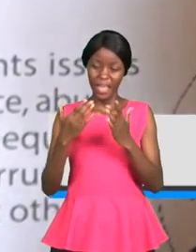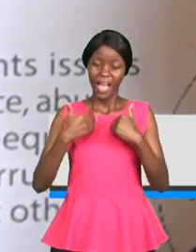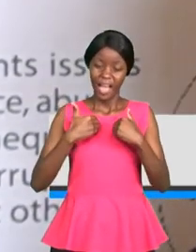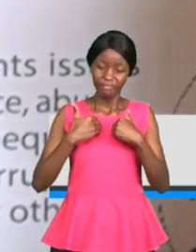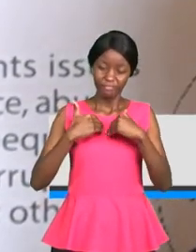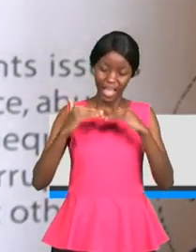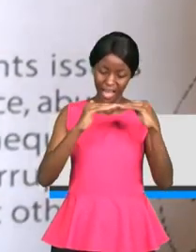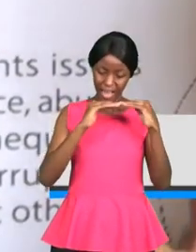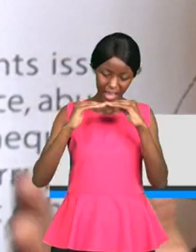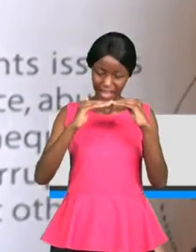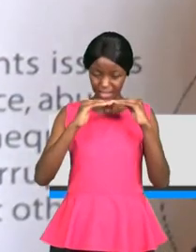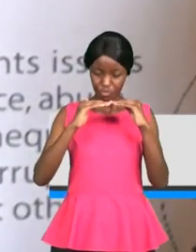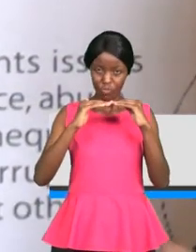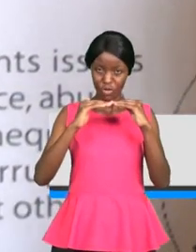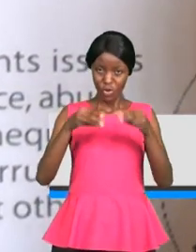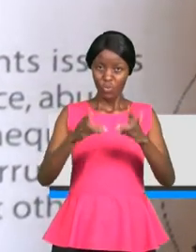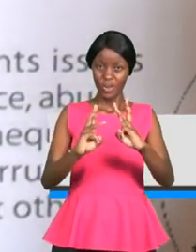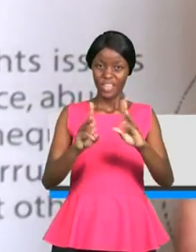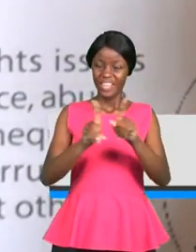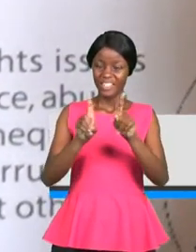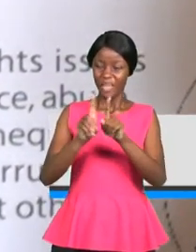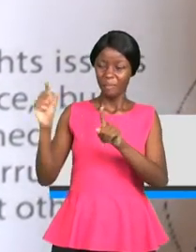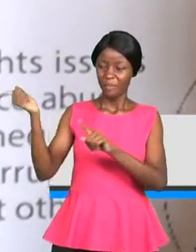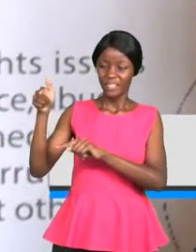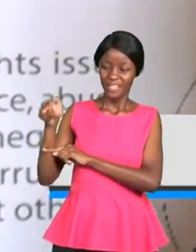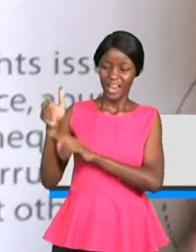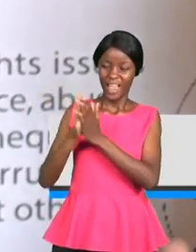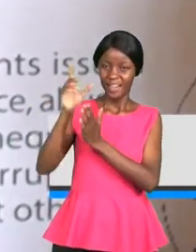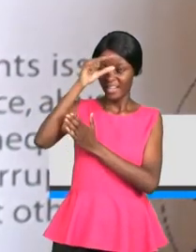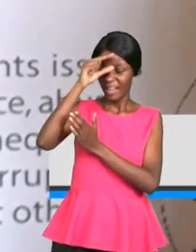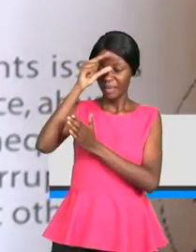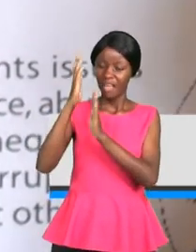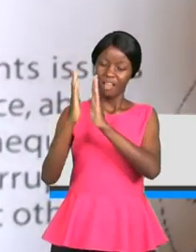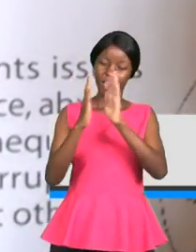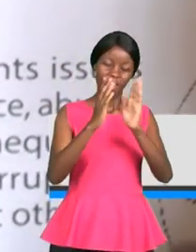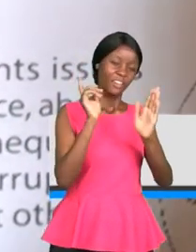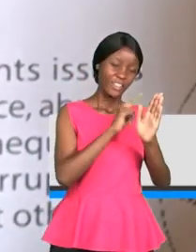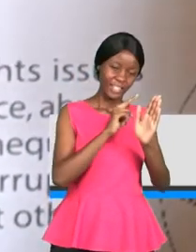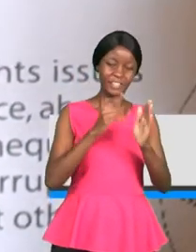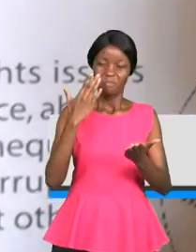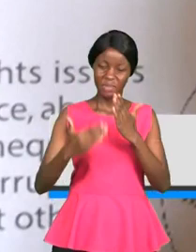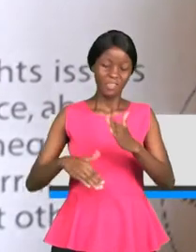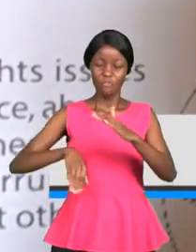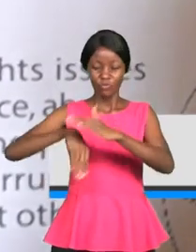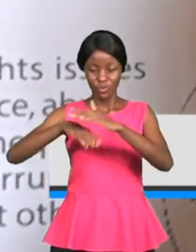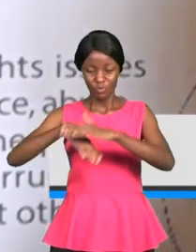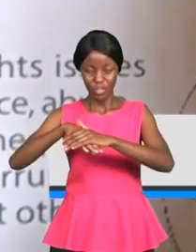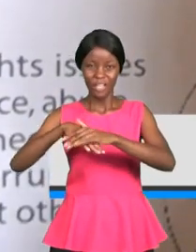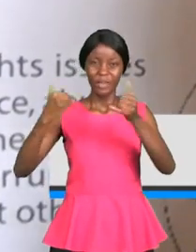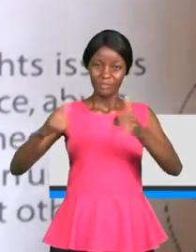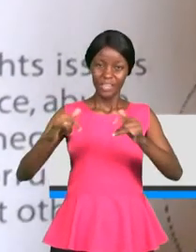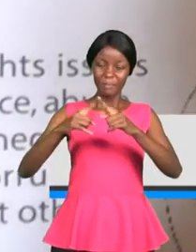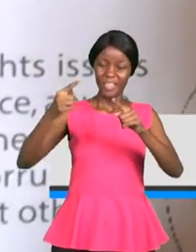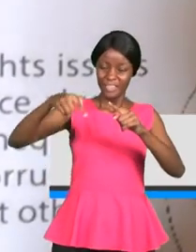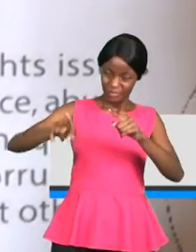ground. It is as if the head of state and his government had organized a football match in which they are the